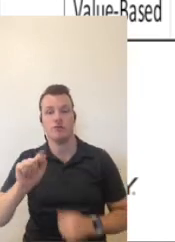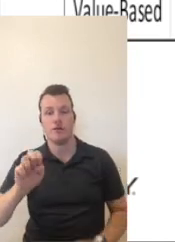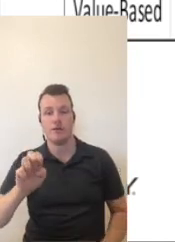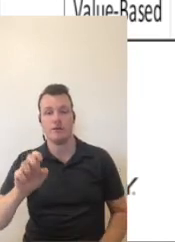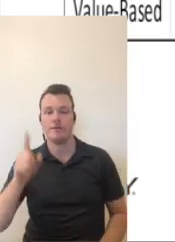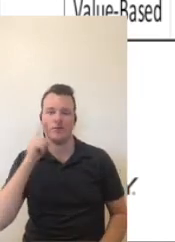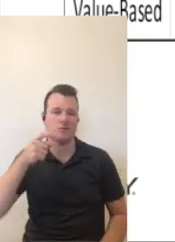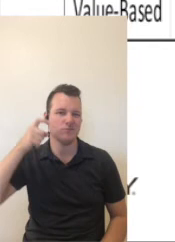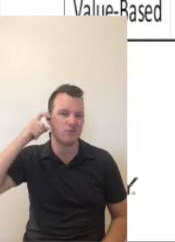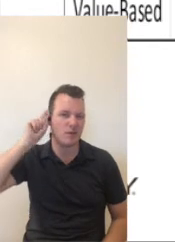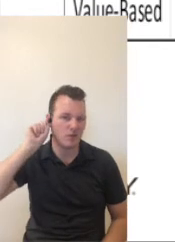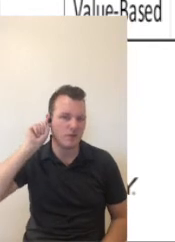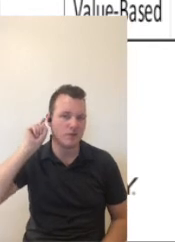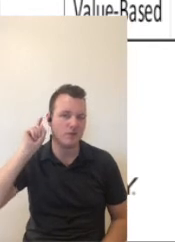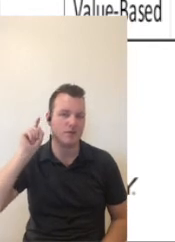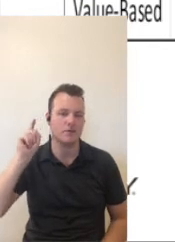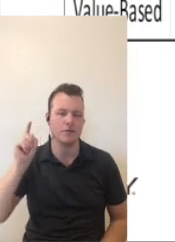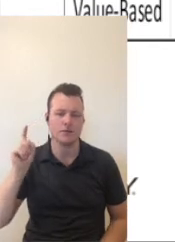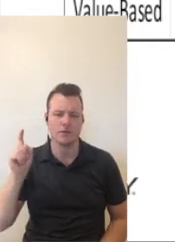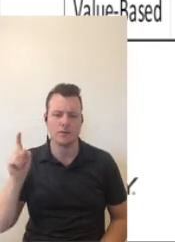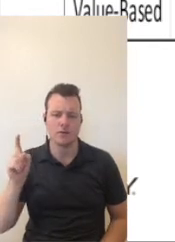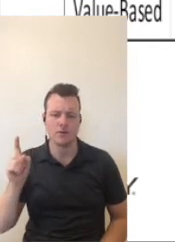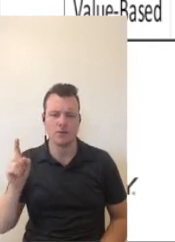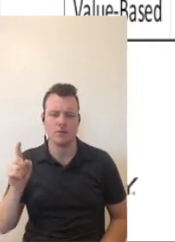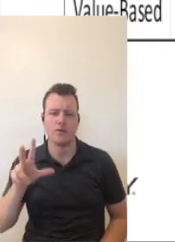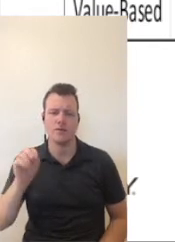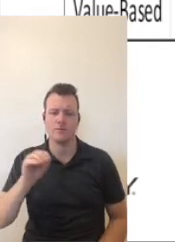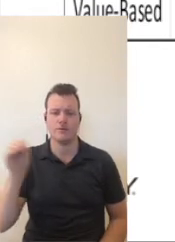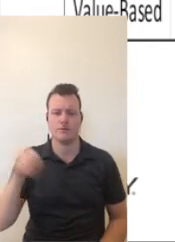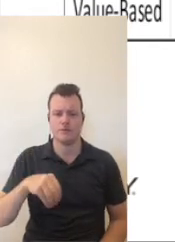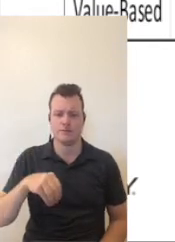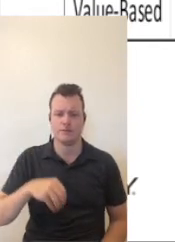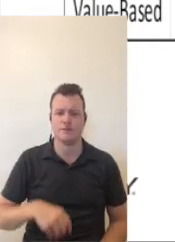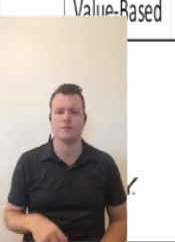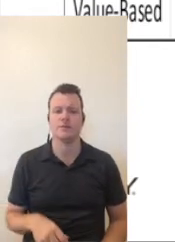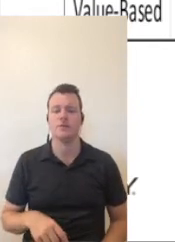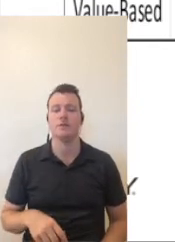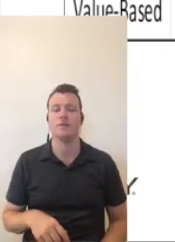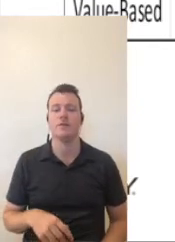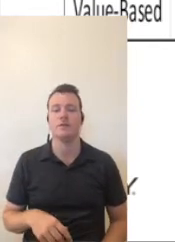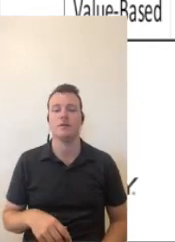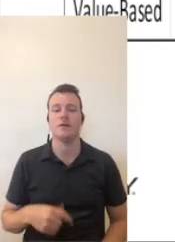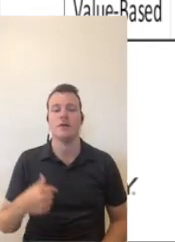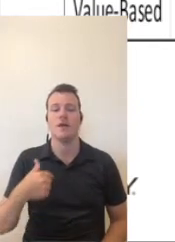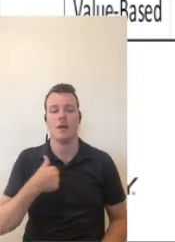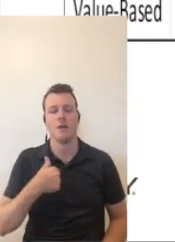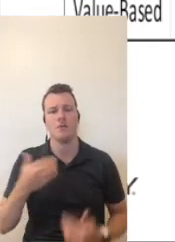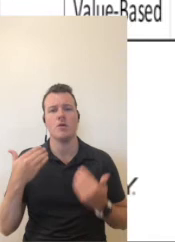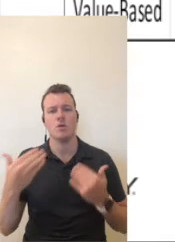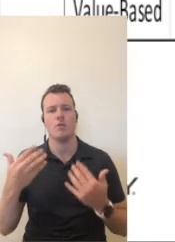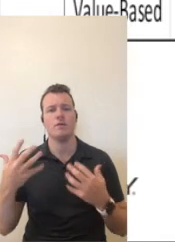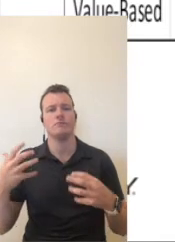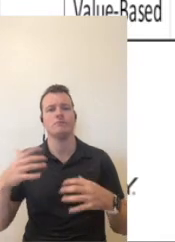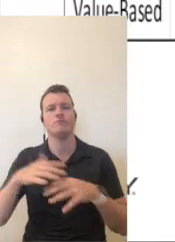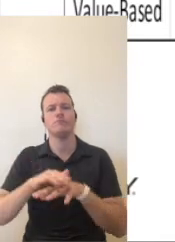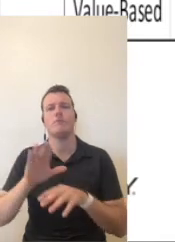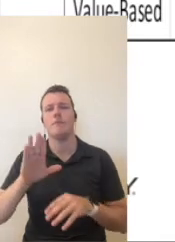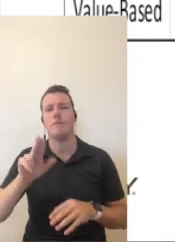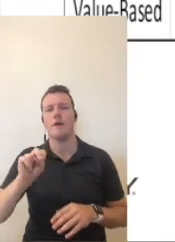models. Now, my conversion rate, so we're talking about hearing aids in this case, is